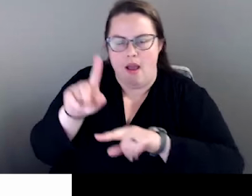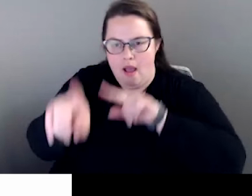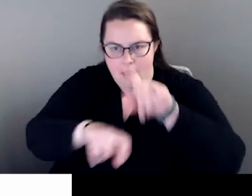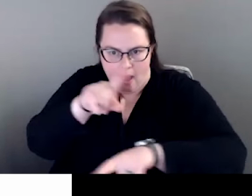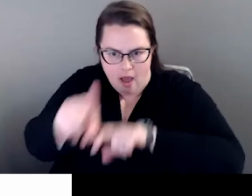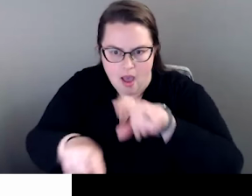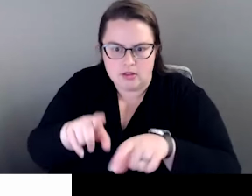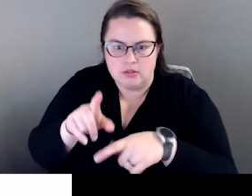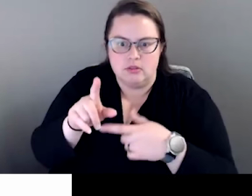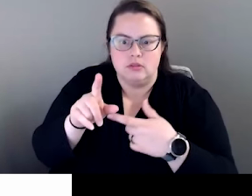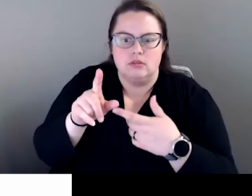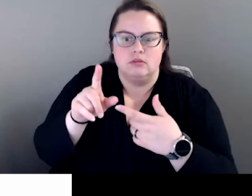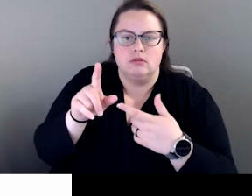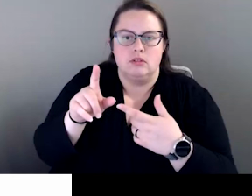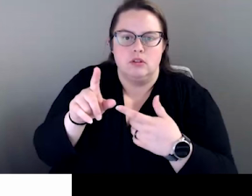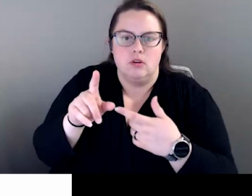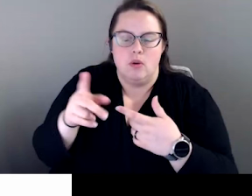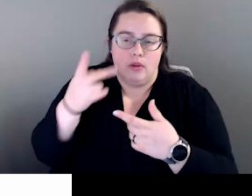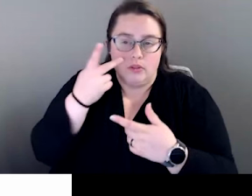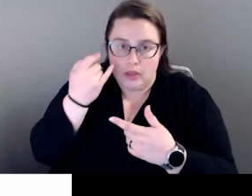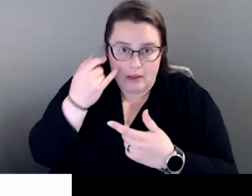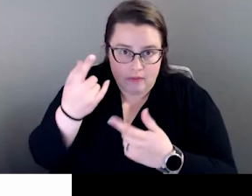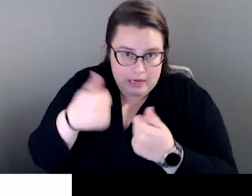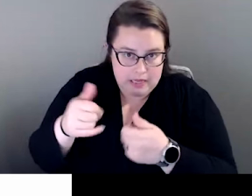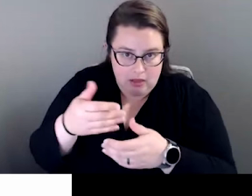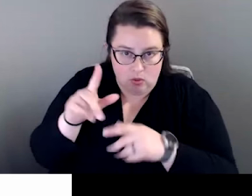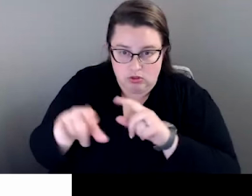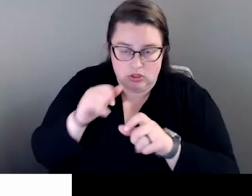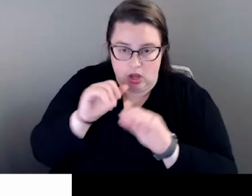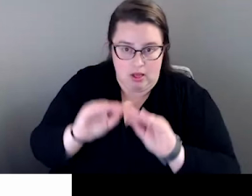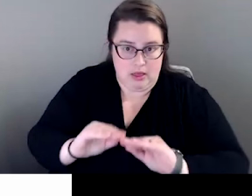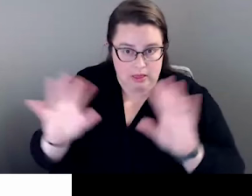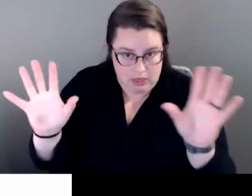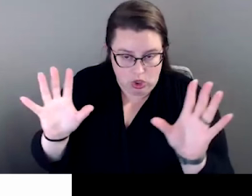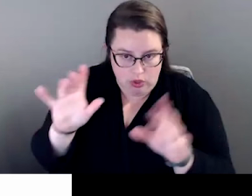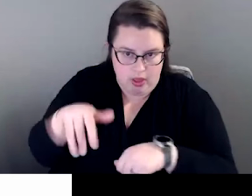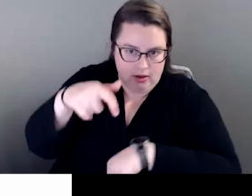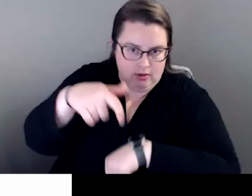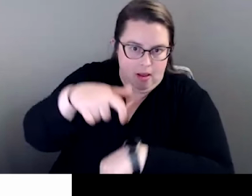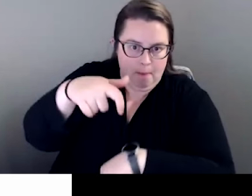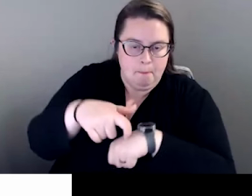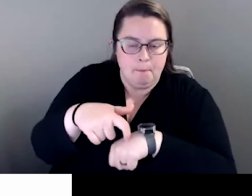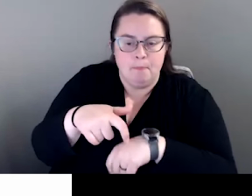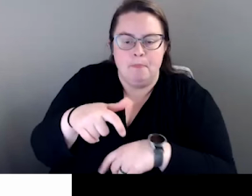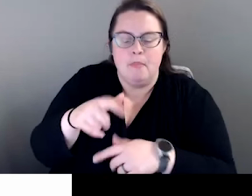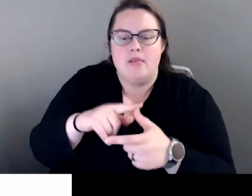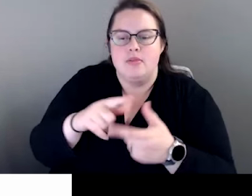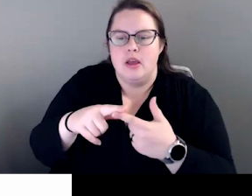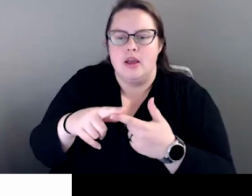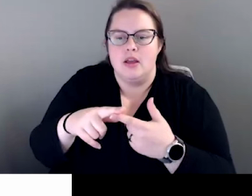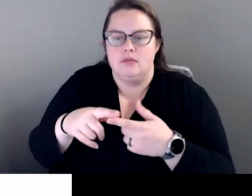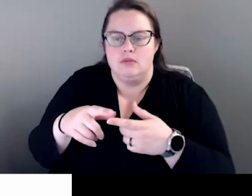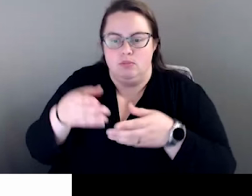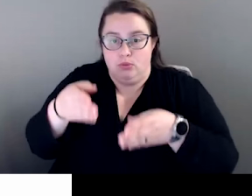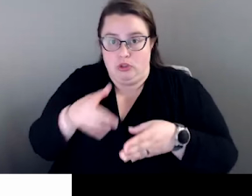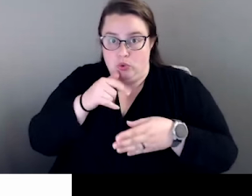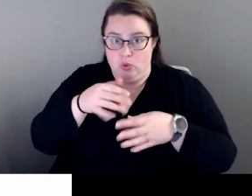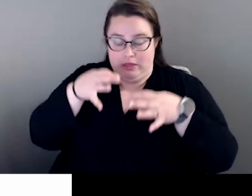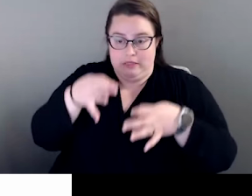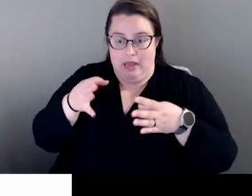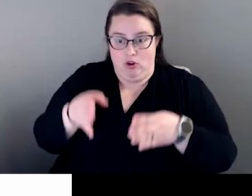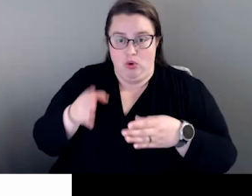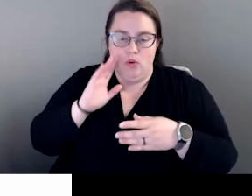follow-up questions, say there's something that's not clear. So that will be the time to do that. And then a determination will be made by the decision maker, and